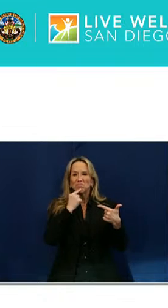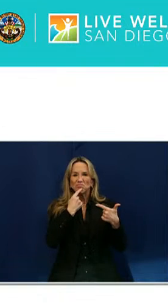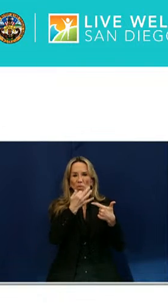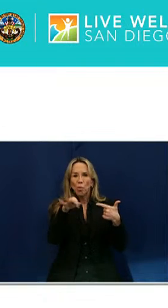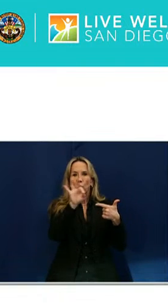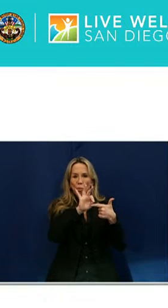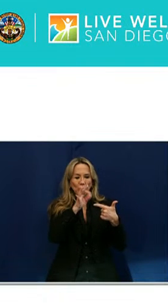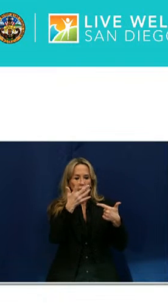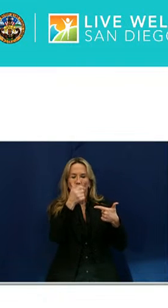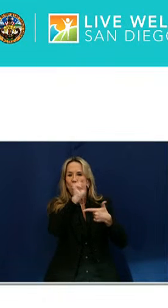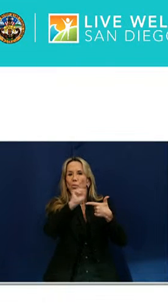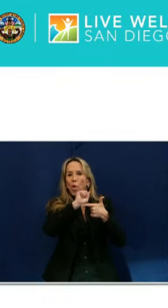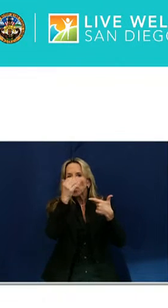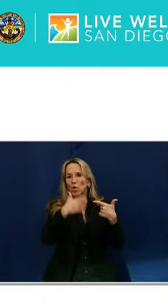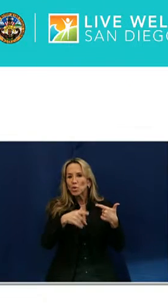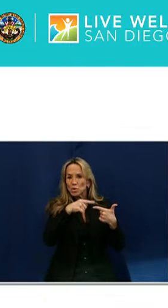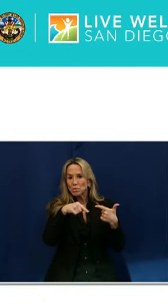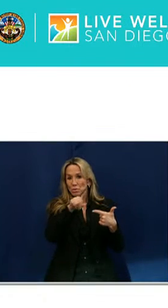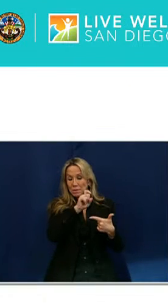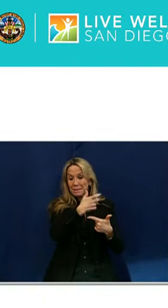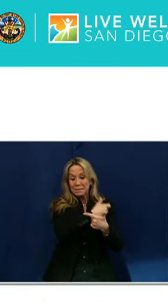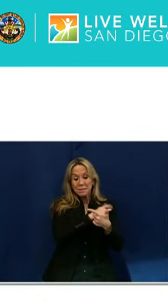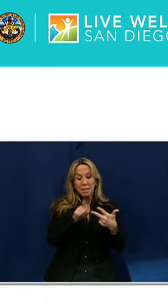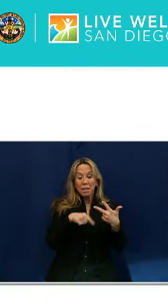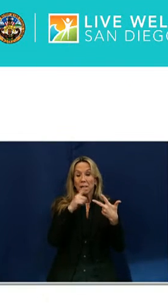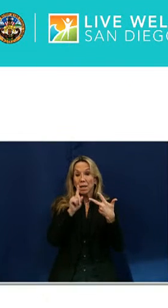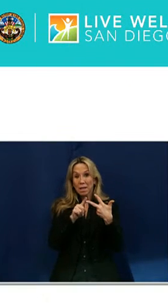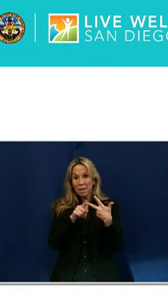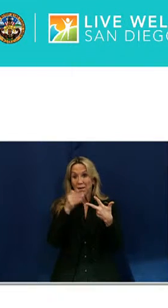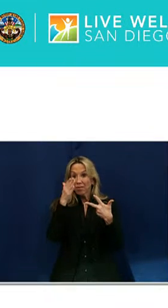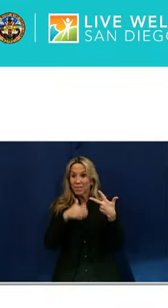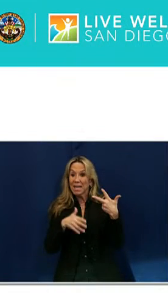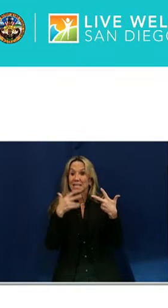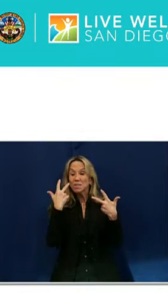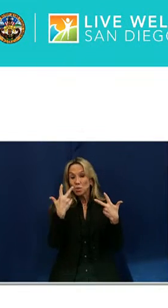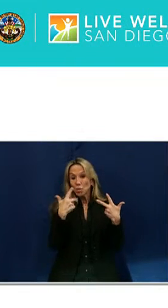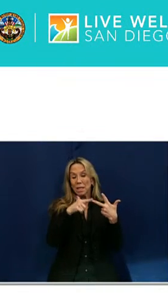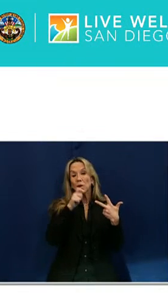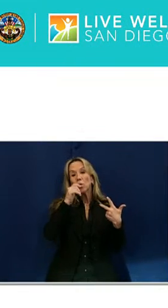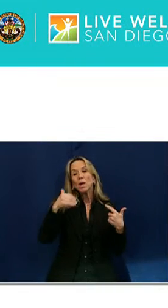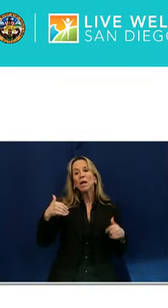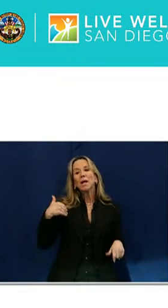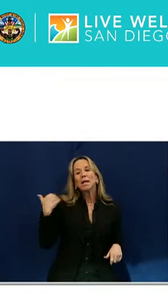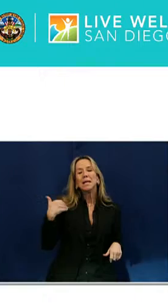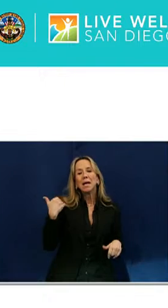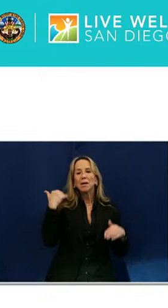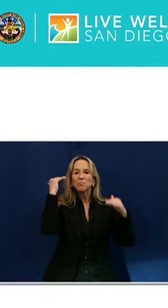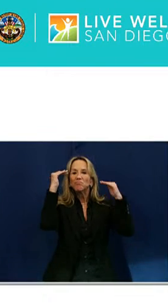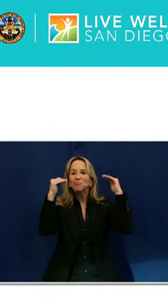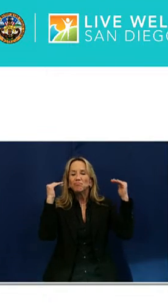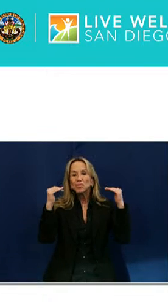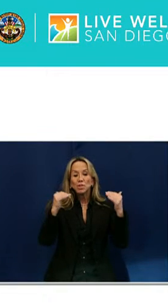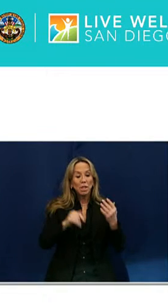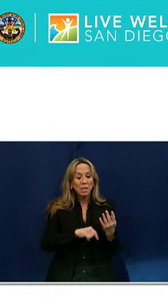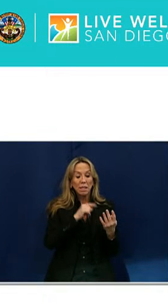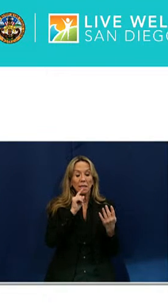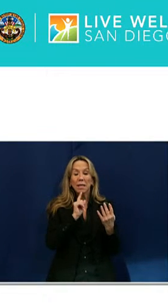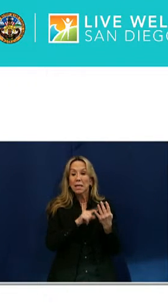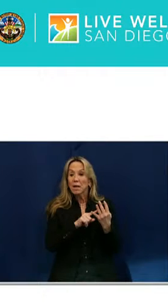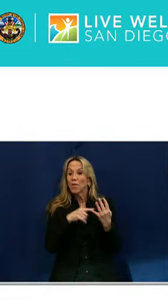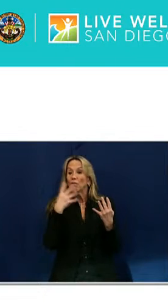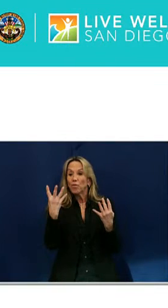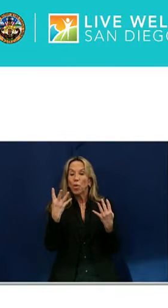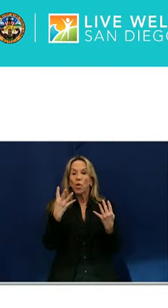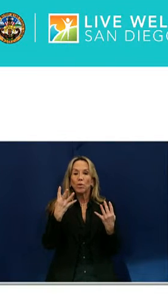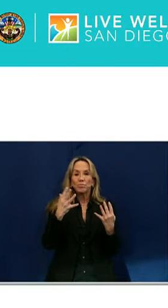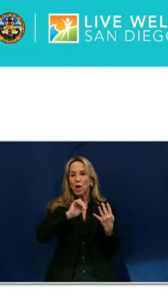Phase 3 includes individuals that are young adults and younger, and phase 4 includes